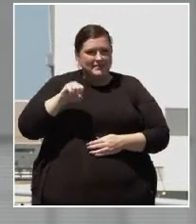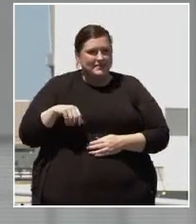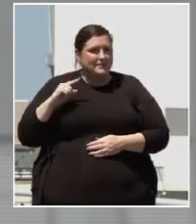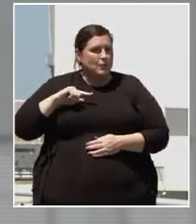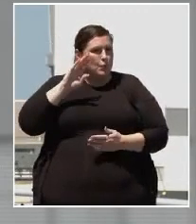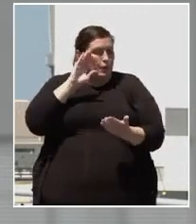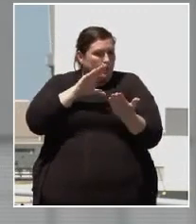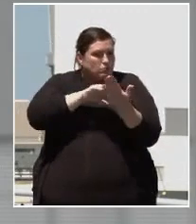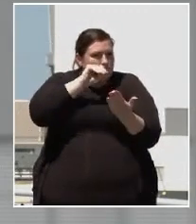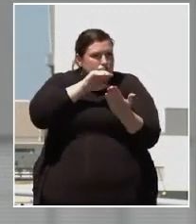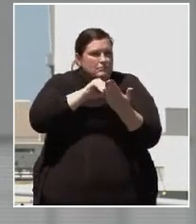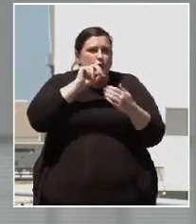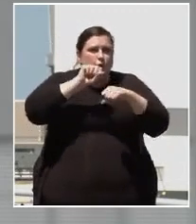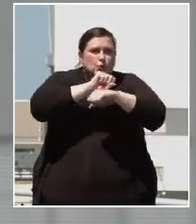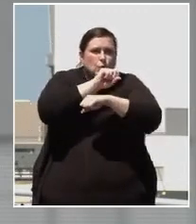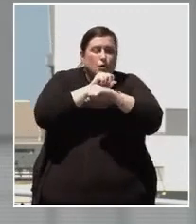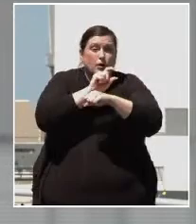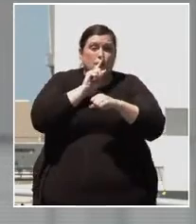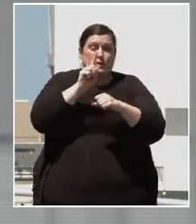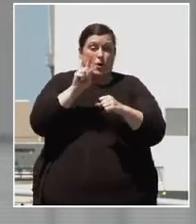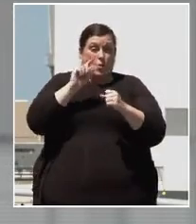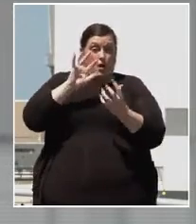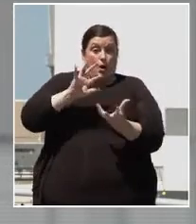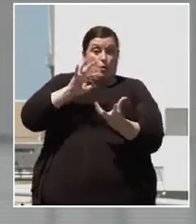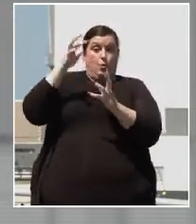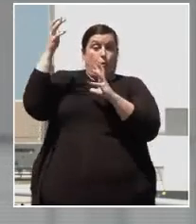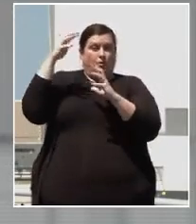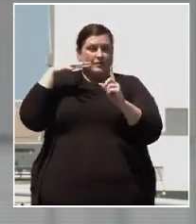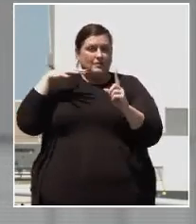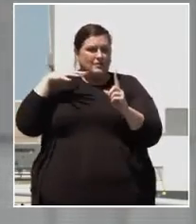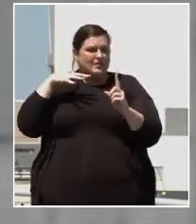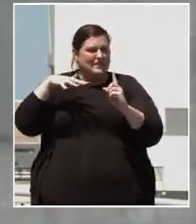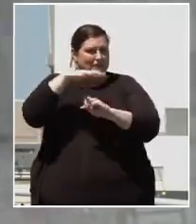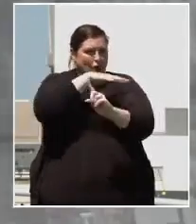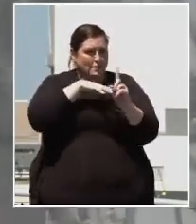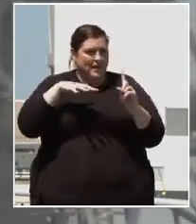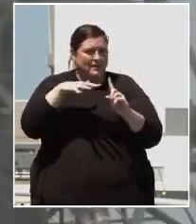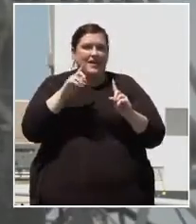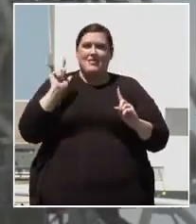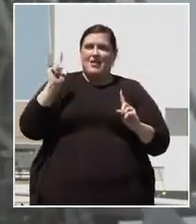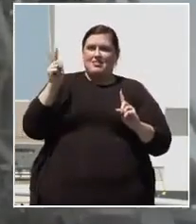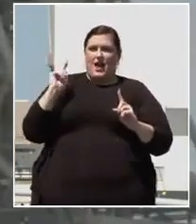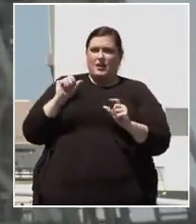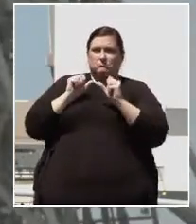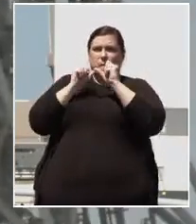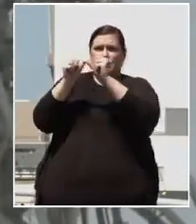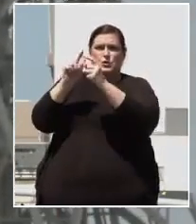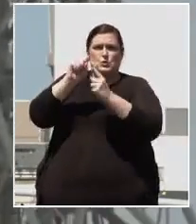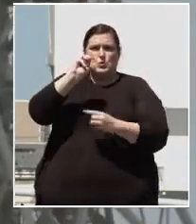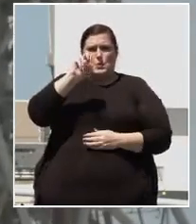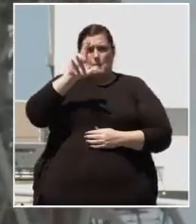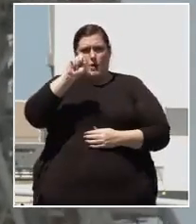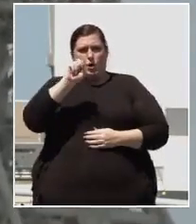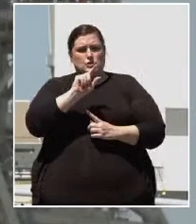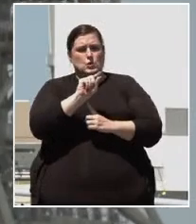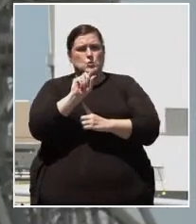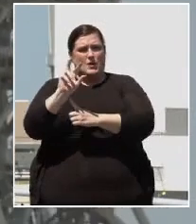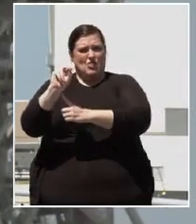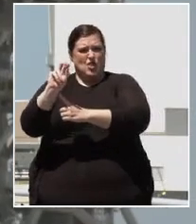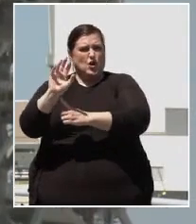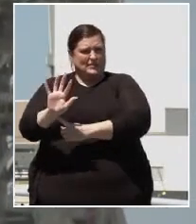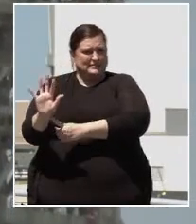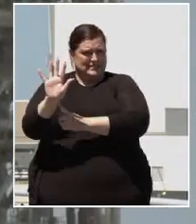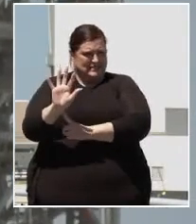live in work in a hostile environment and then it's on the Mars in the late 2030s